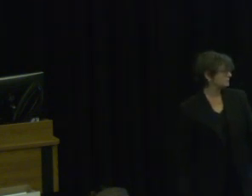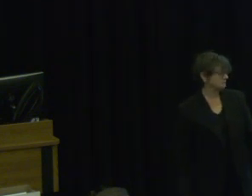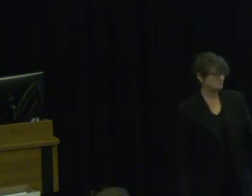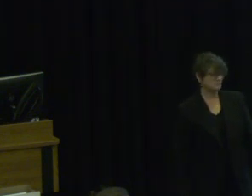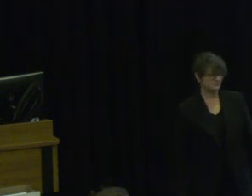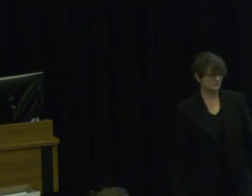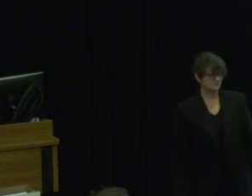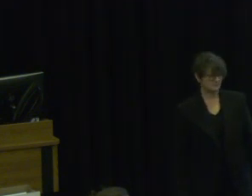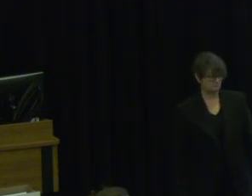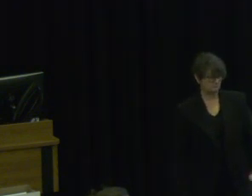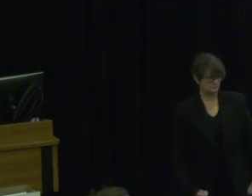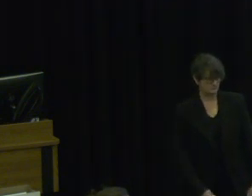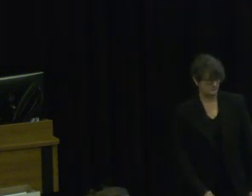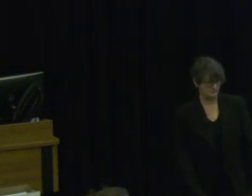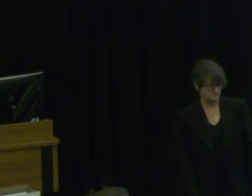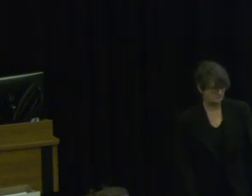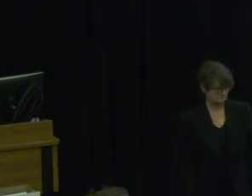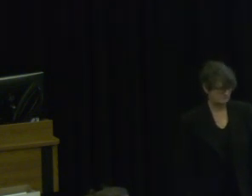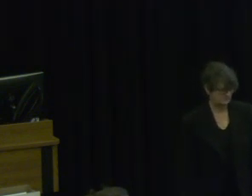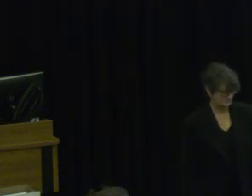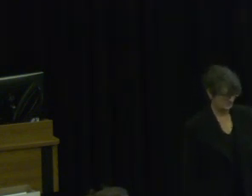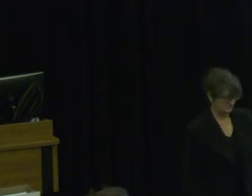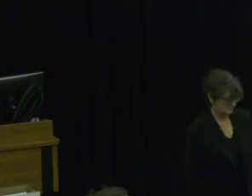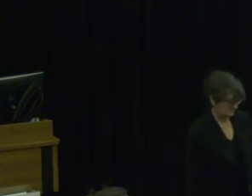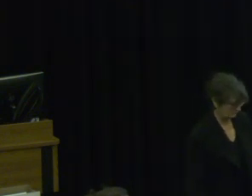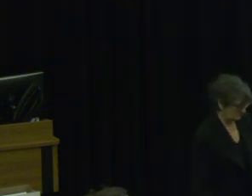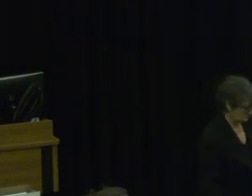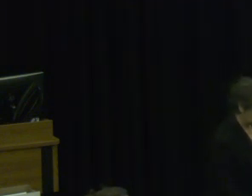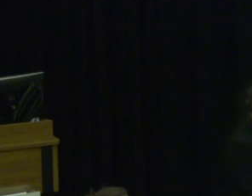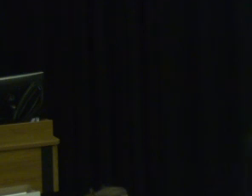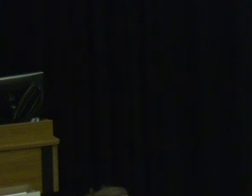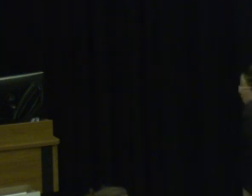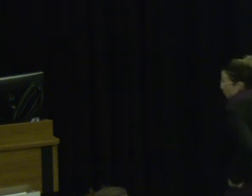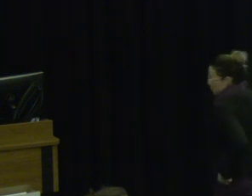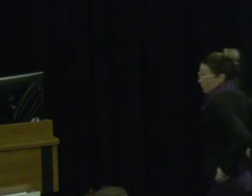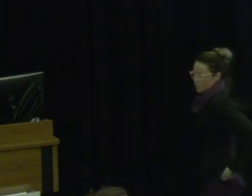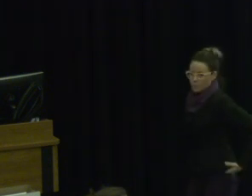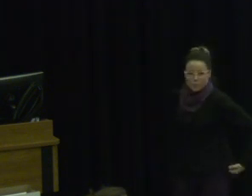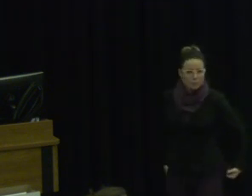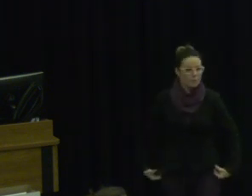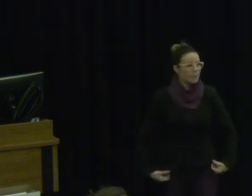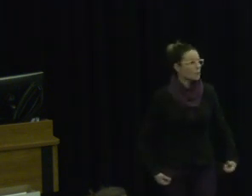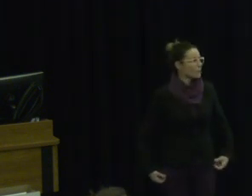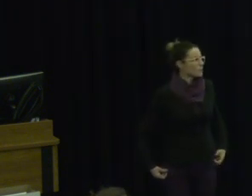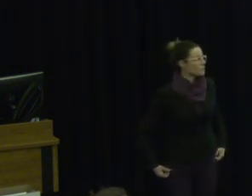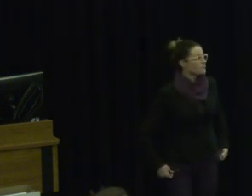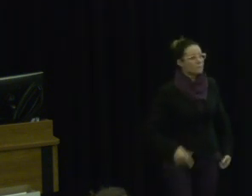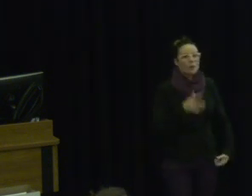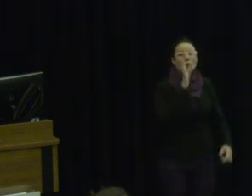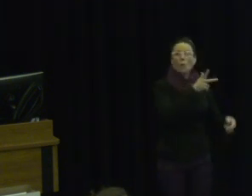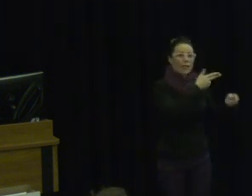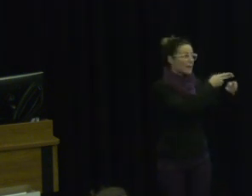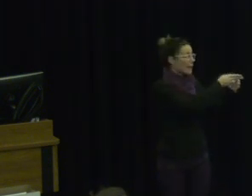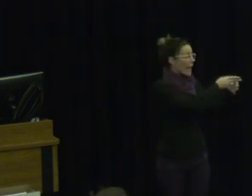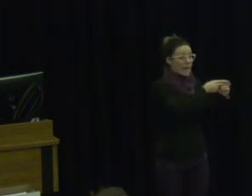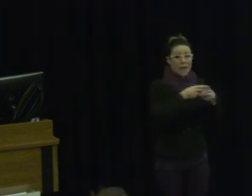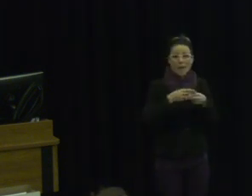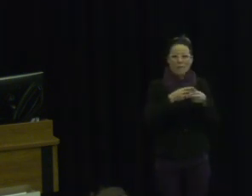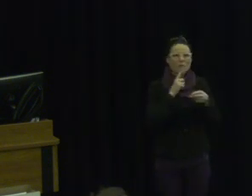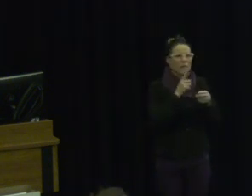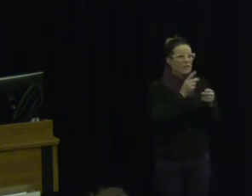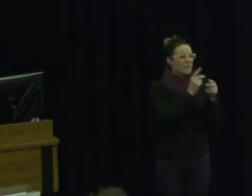So I'm going to introduce, have them introduce themselves quickly. Here in front, we have